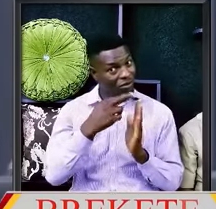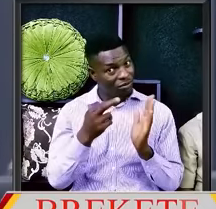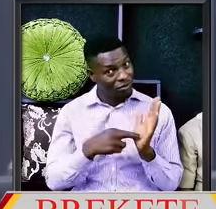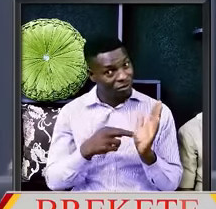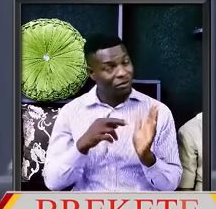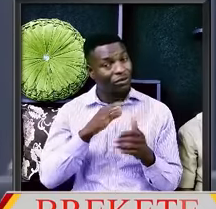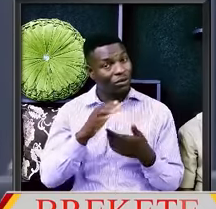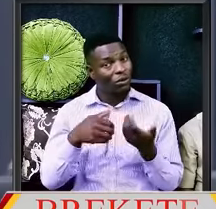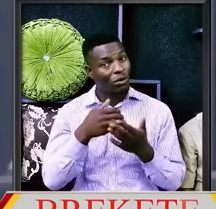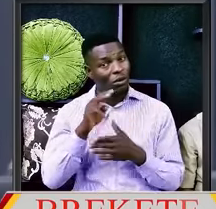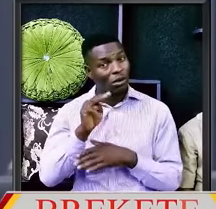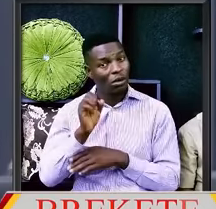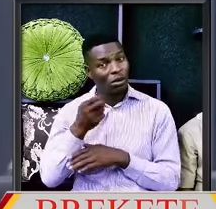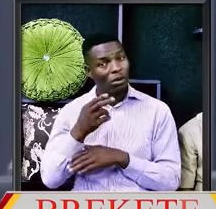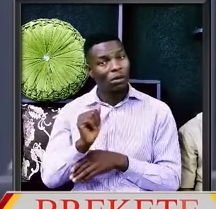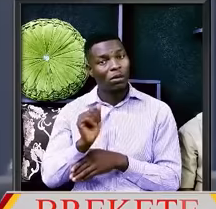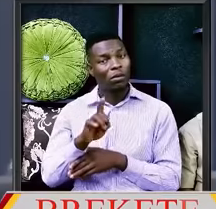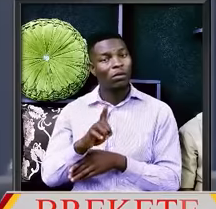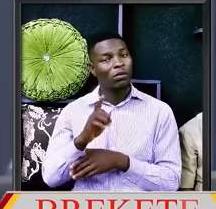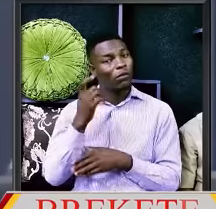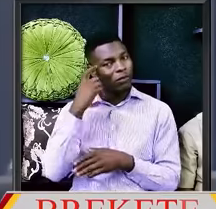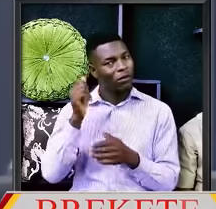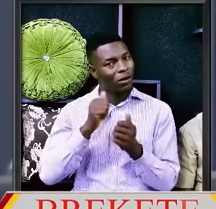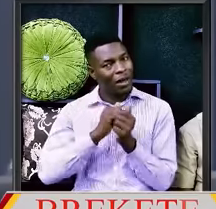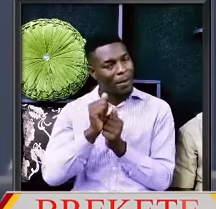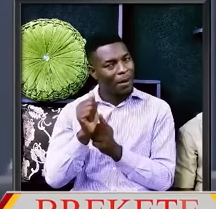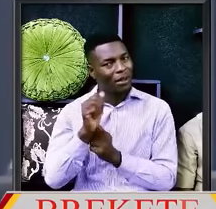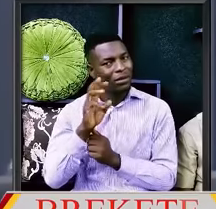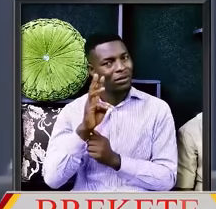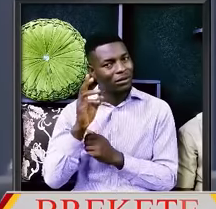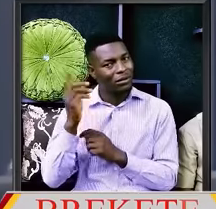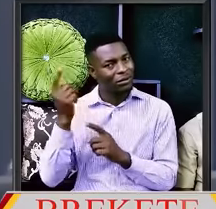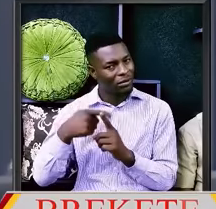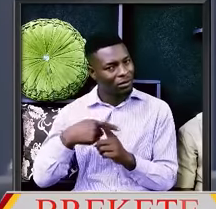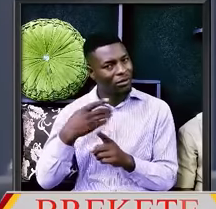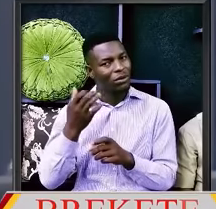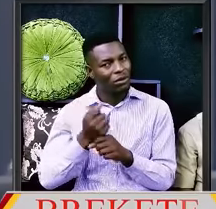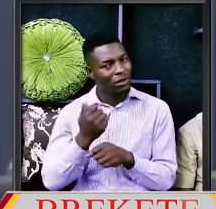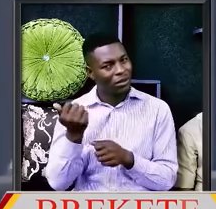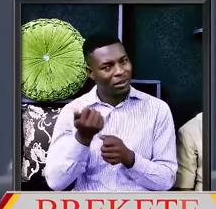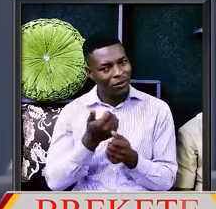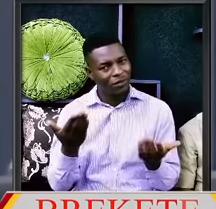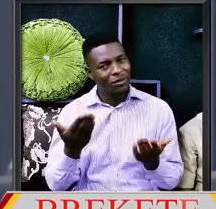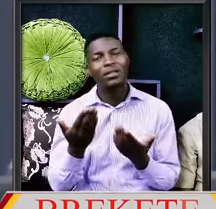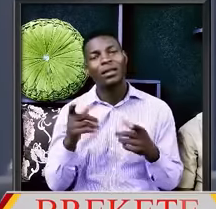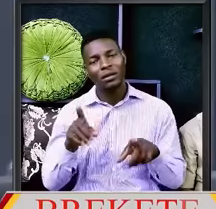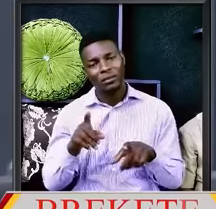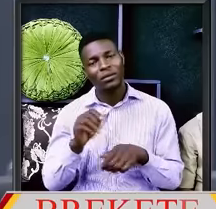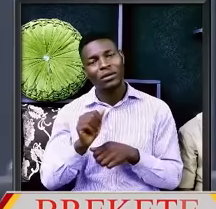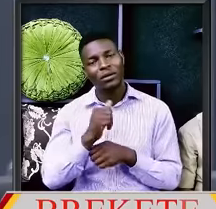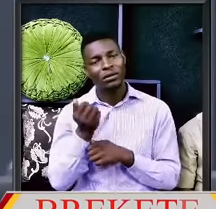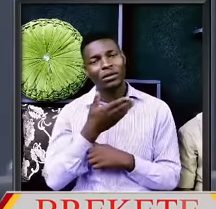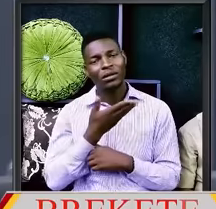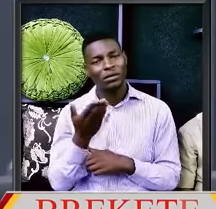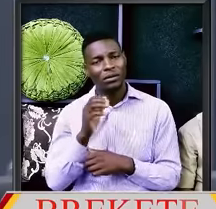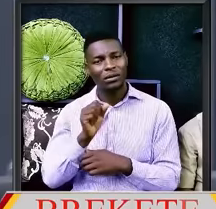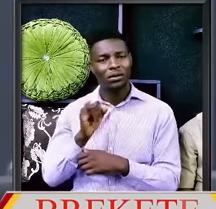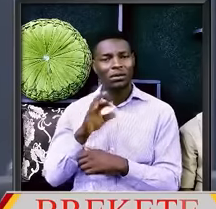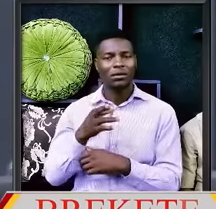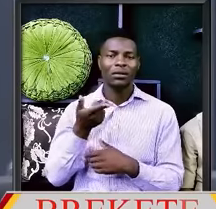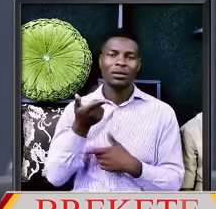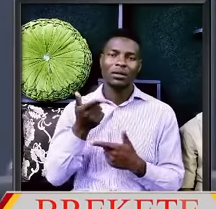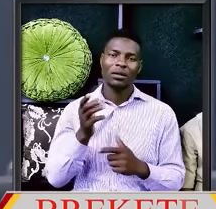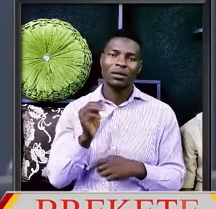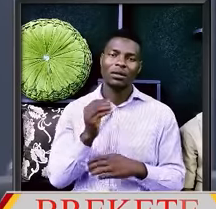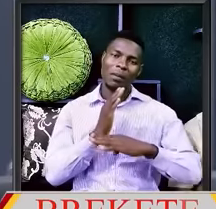when mobile don't they use for the past 6 months, they will get every way Apple. Okay. And another thing, sir, when they block